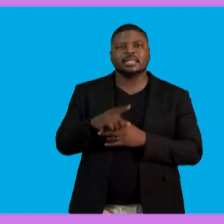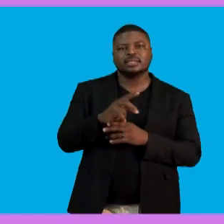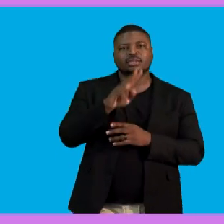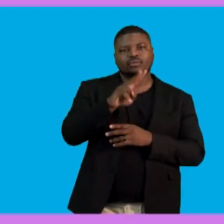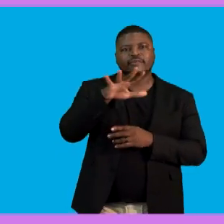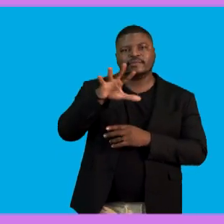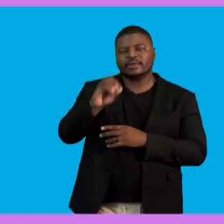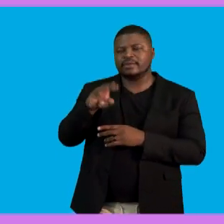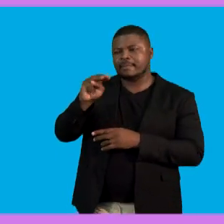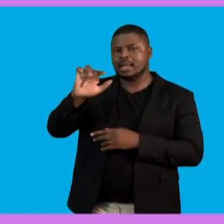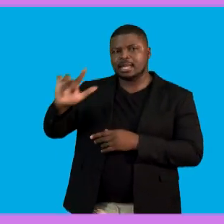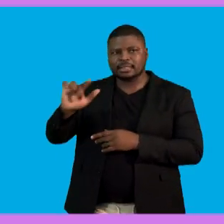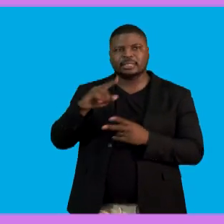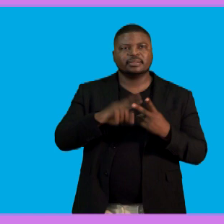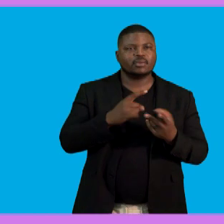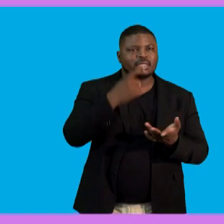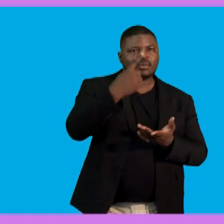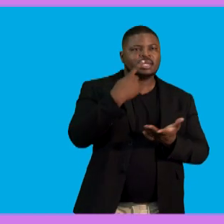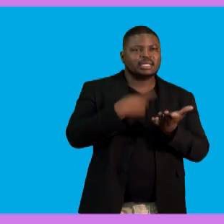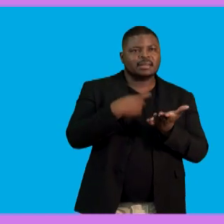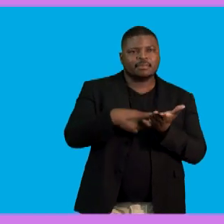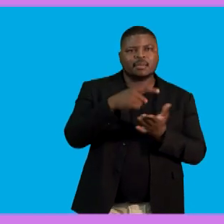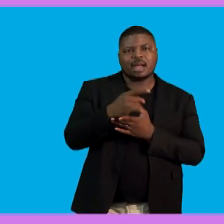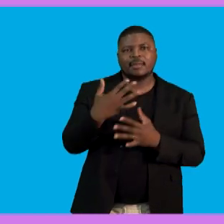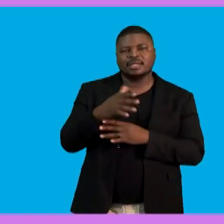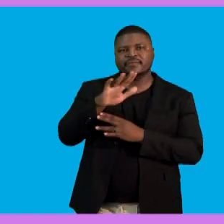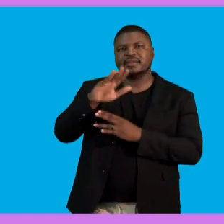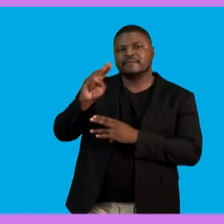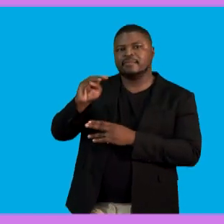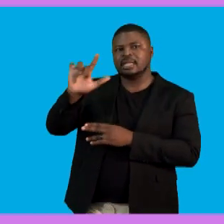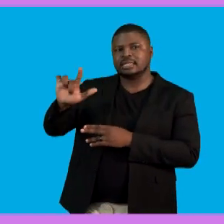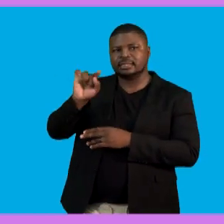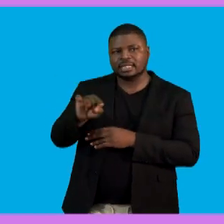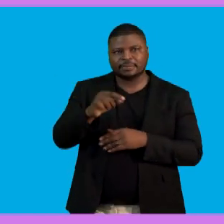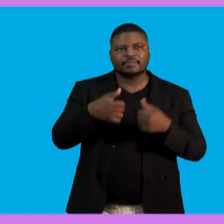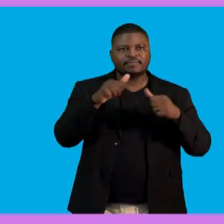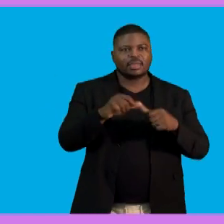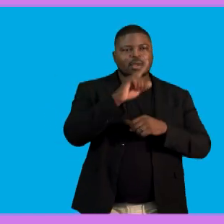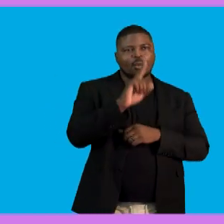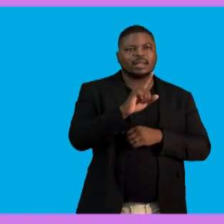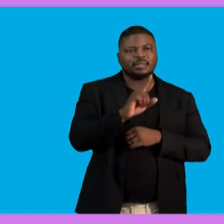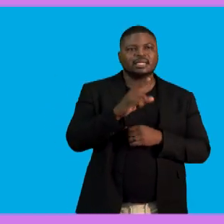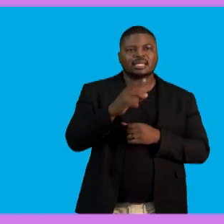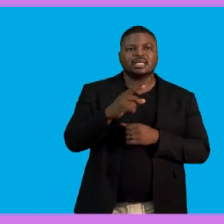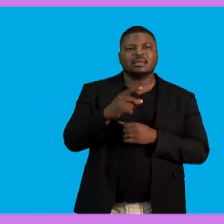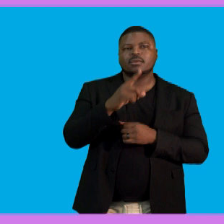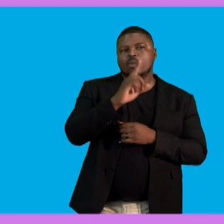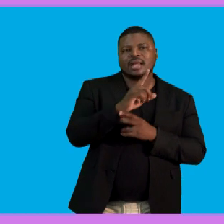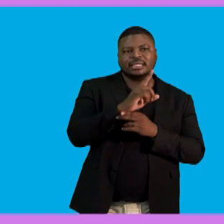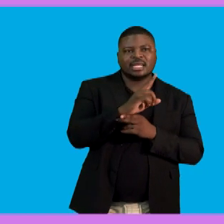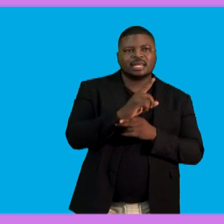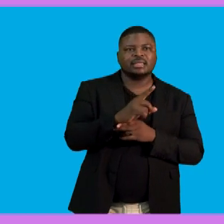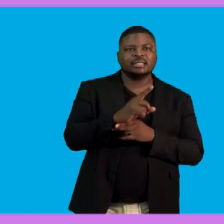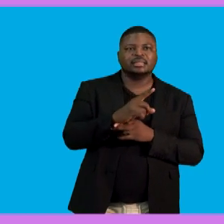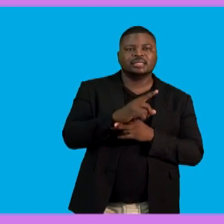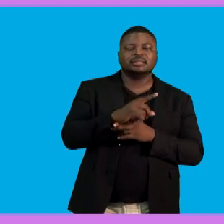1 teaspoon is equivalent to 5 milliliters, and 1 tablespoon is equivalent to 15 milliliters.